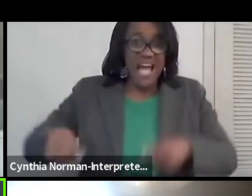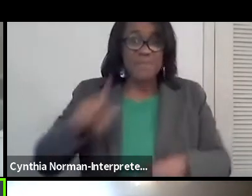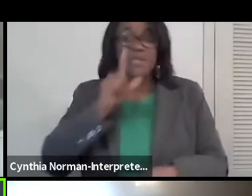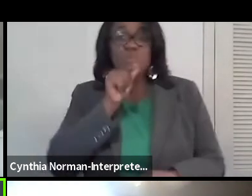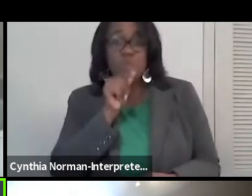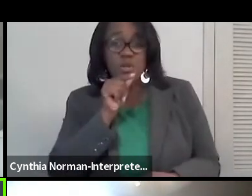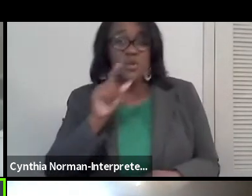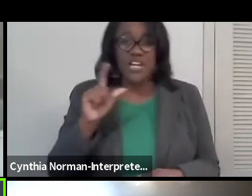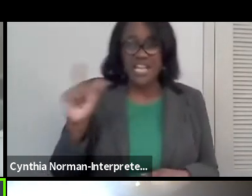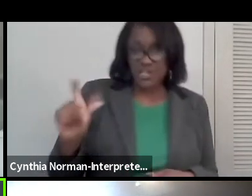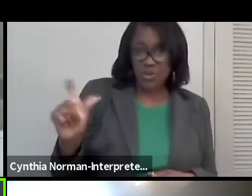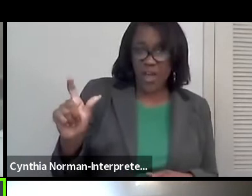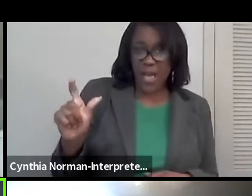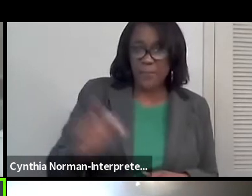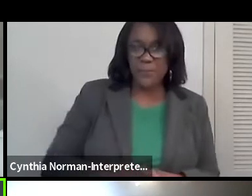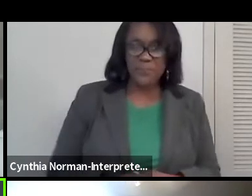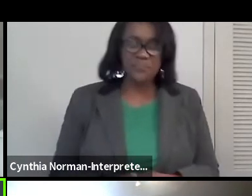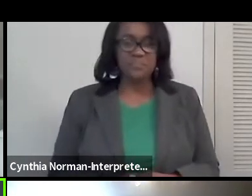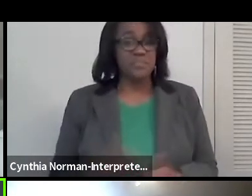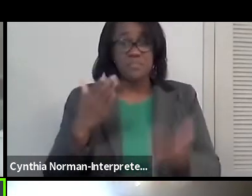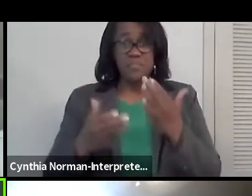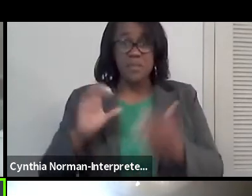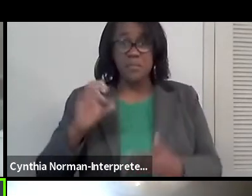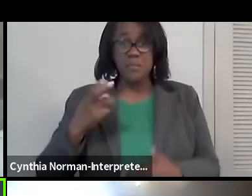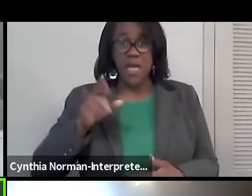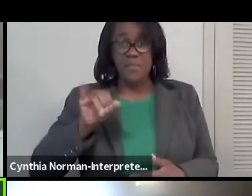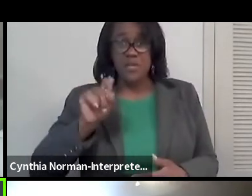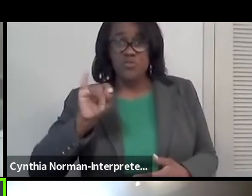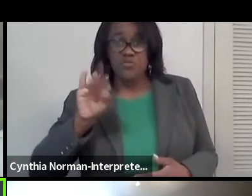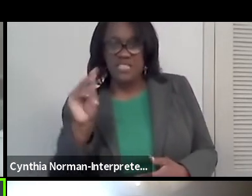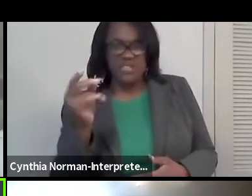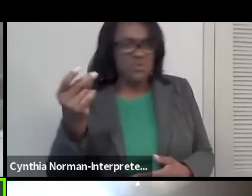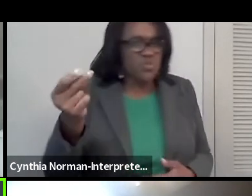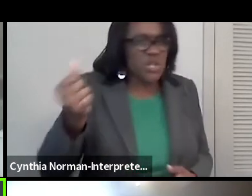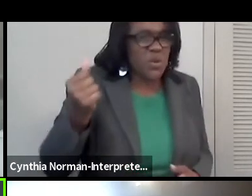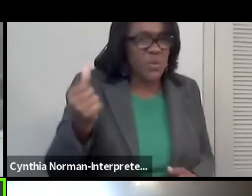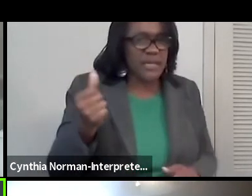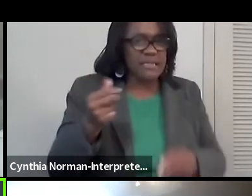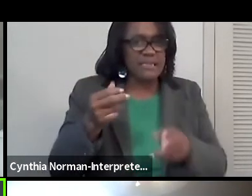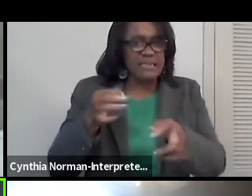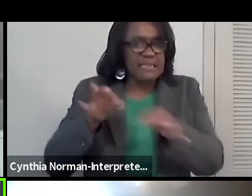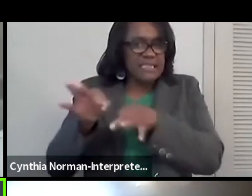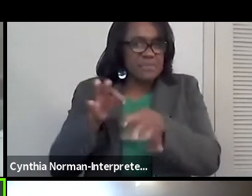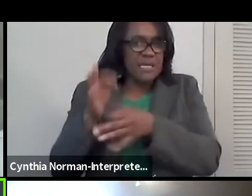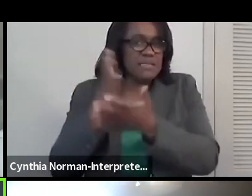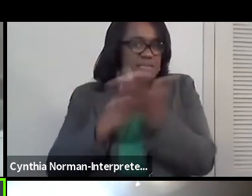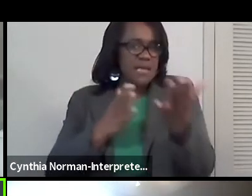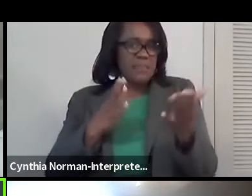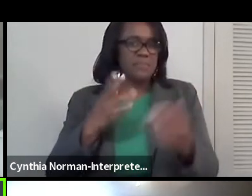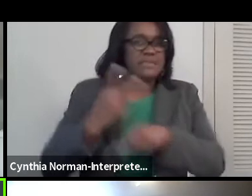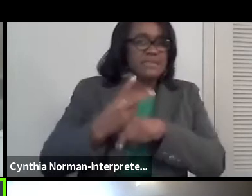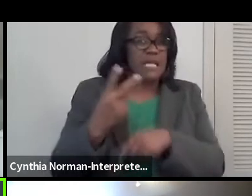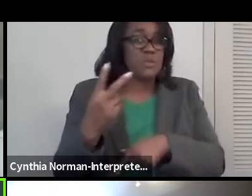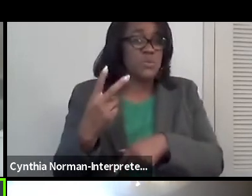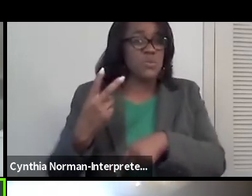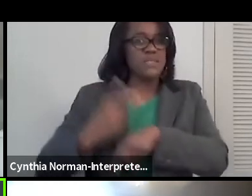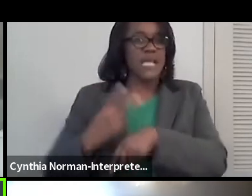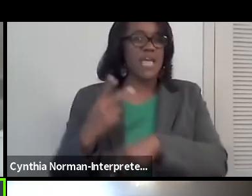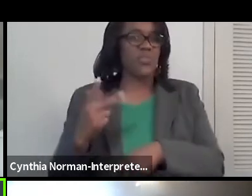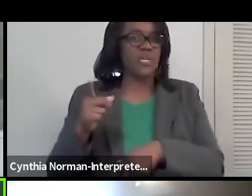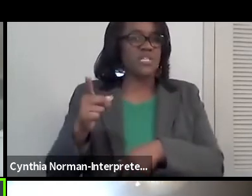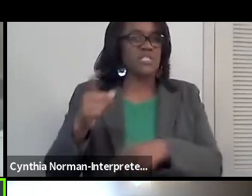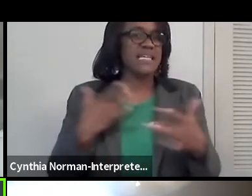Instagram, and maybe Christine can very quickly tell us about some, maybe two or three things that she's really excited